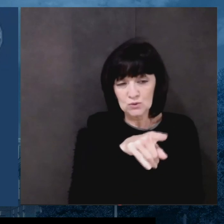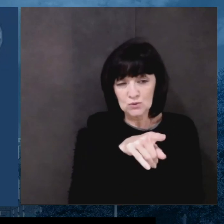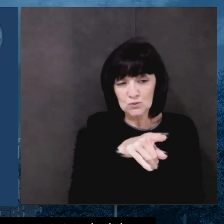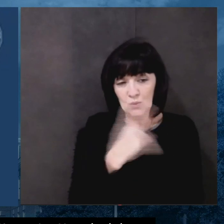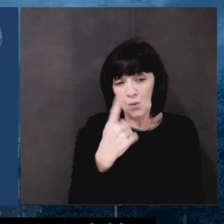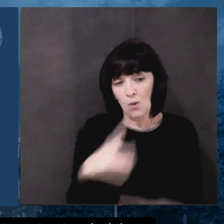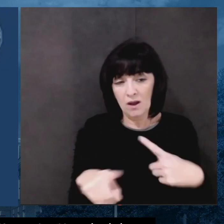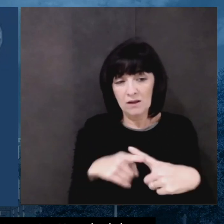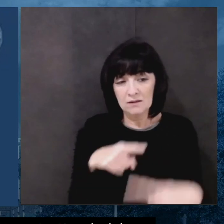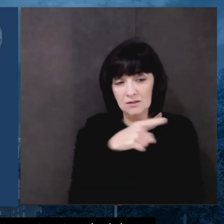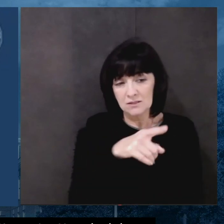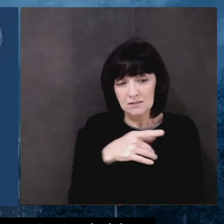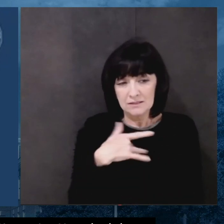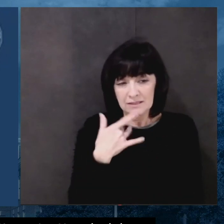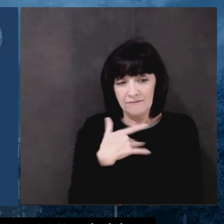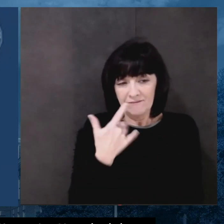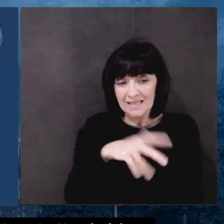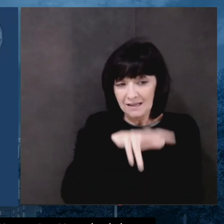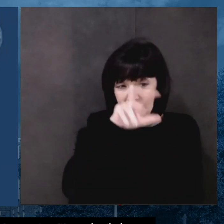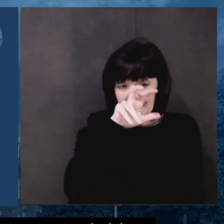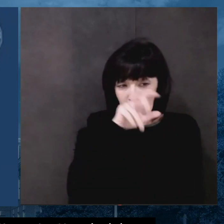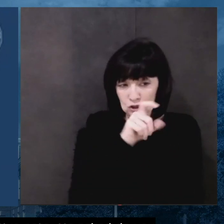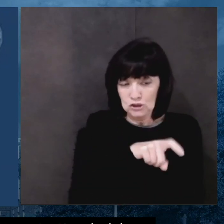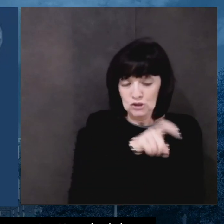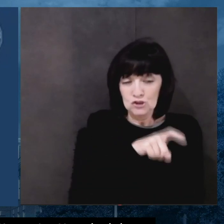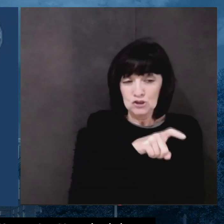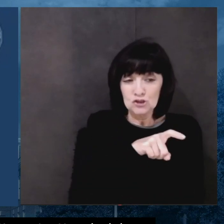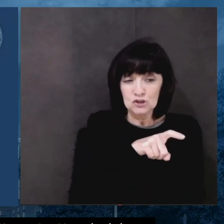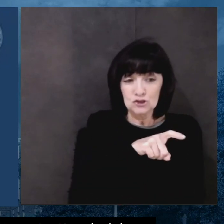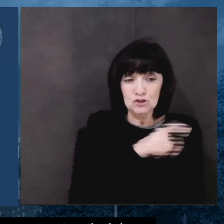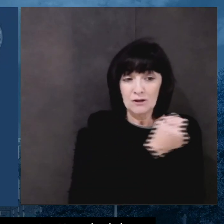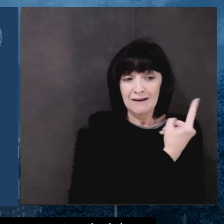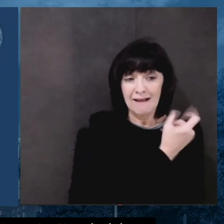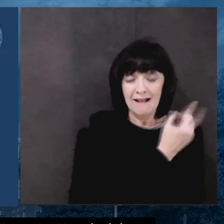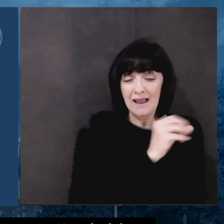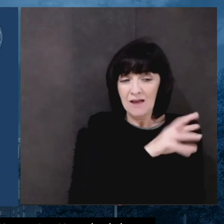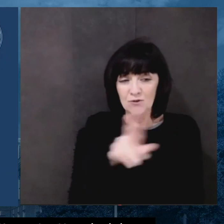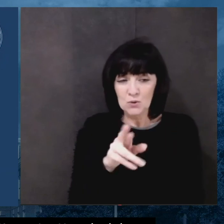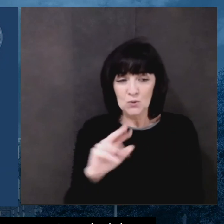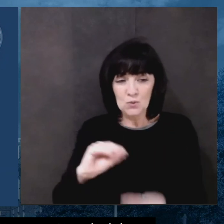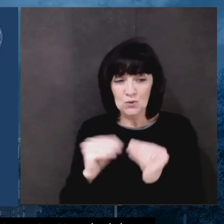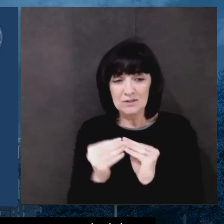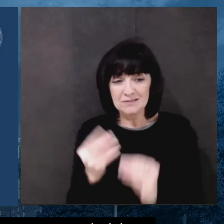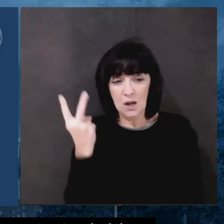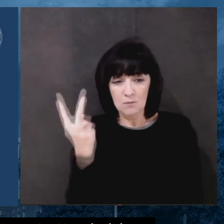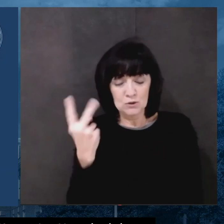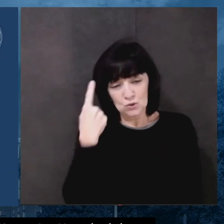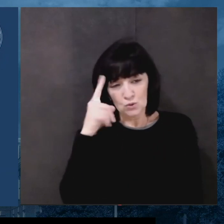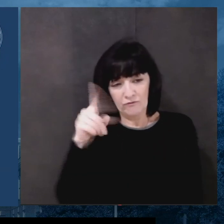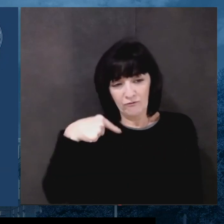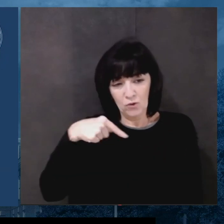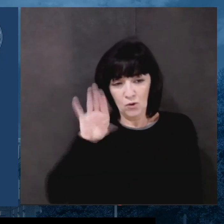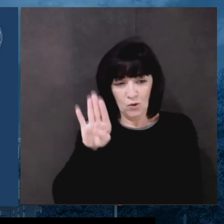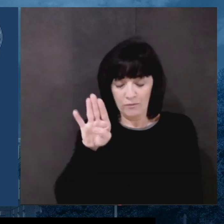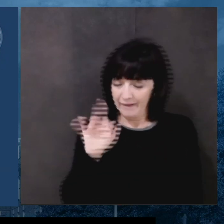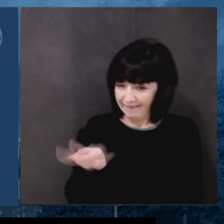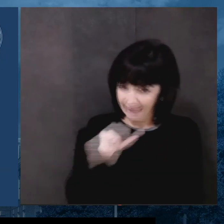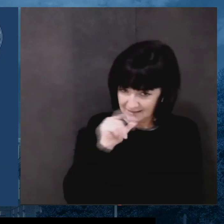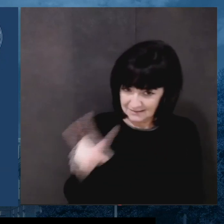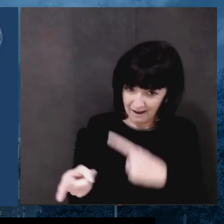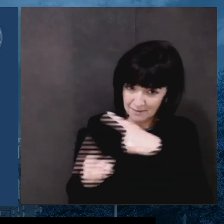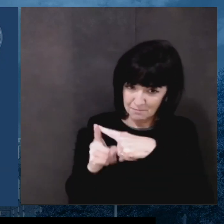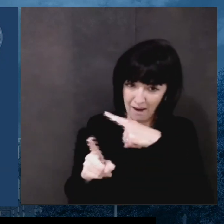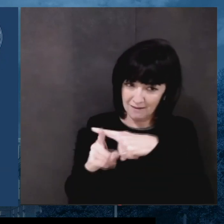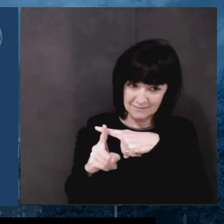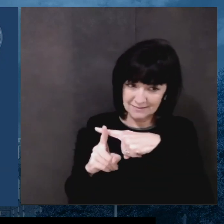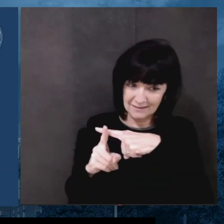Carson Wentz or Jalen Hurts at quarterback? Well, first of all, I can tell you that that's not ending on a positive note.